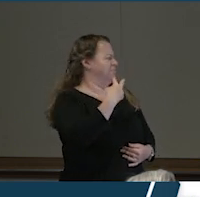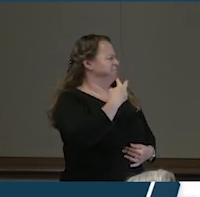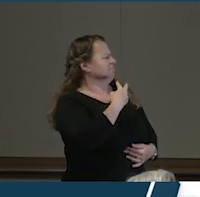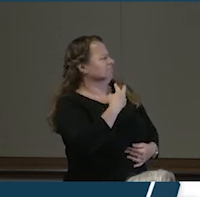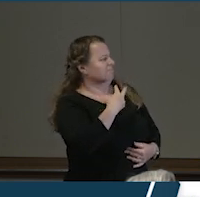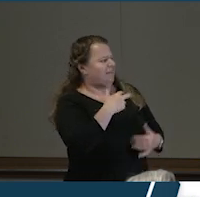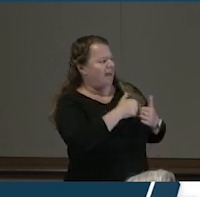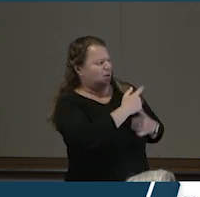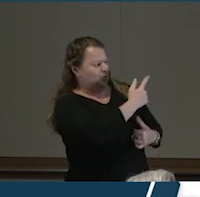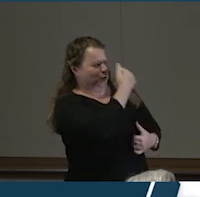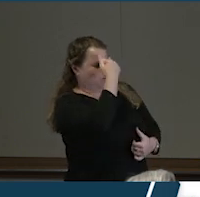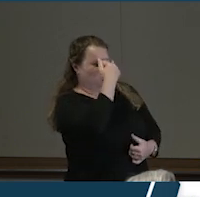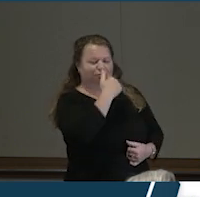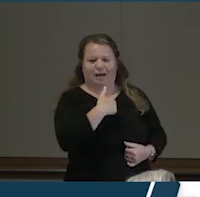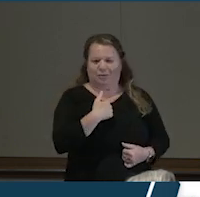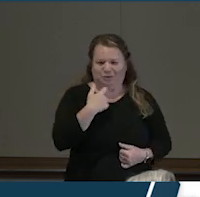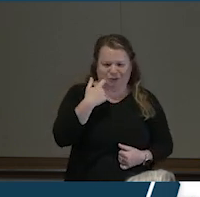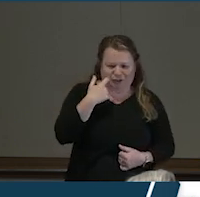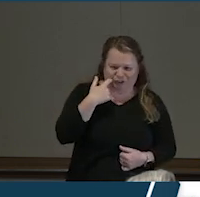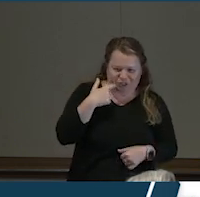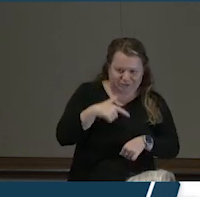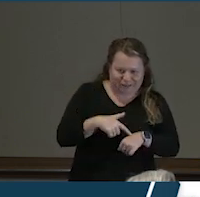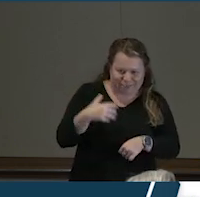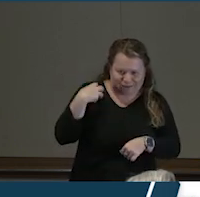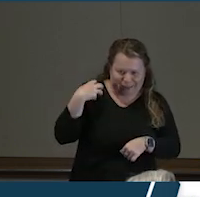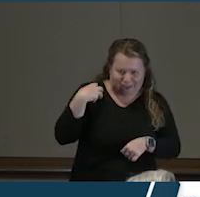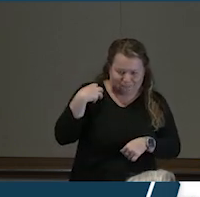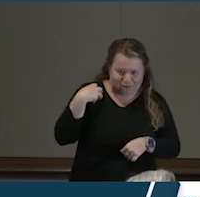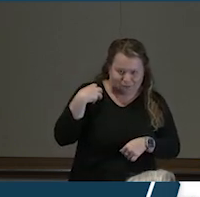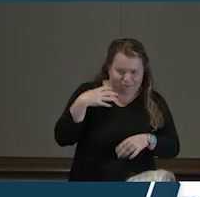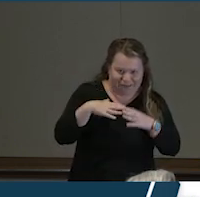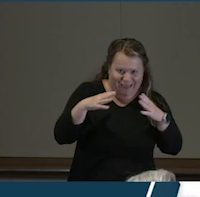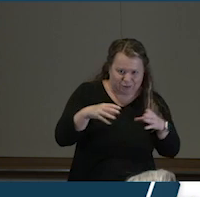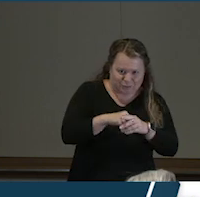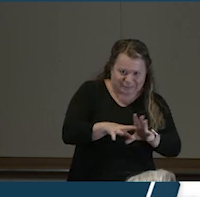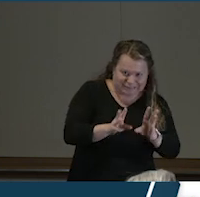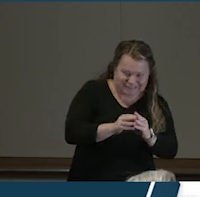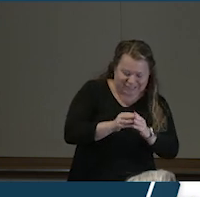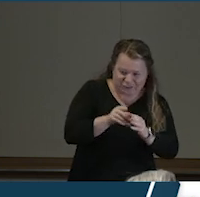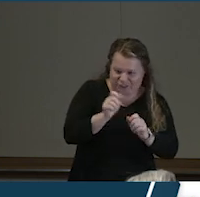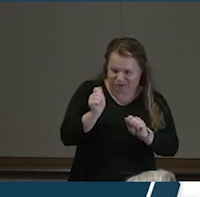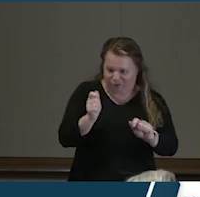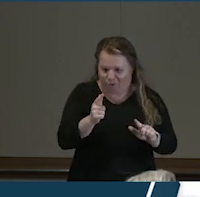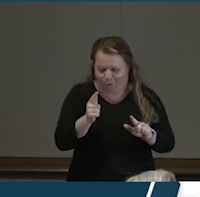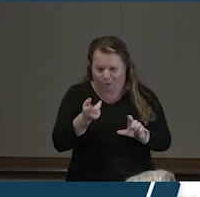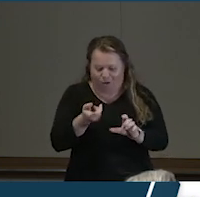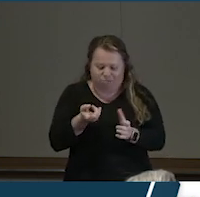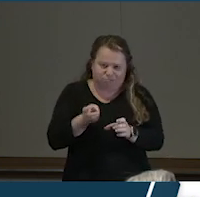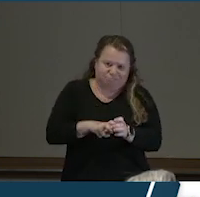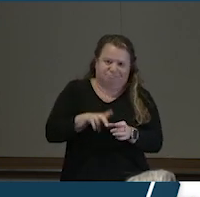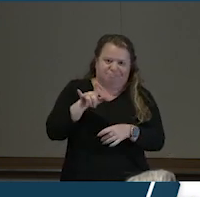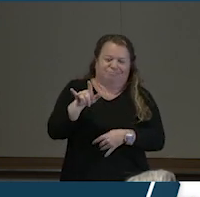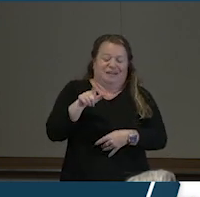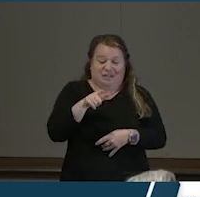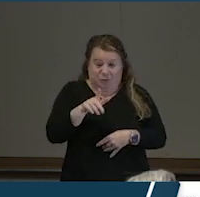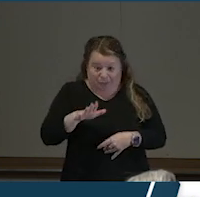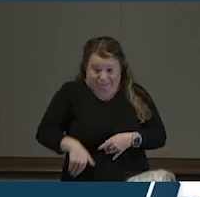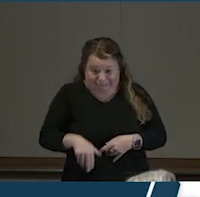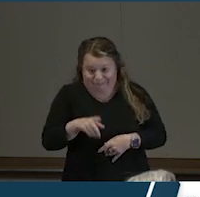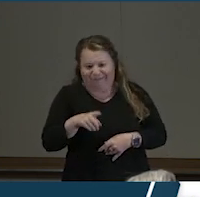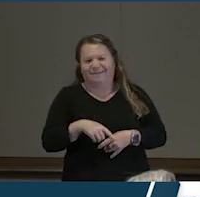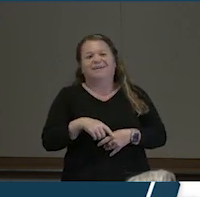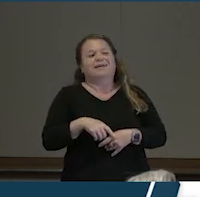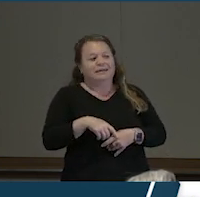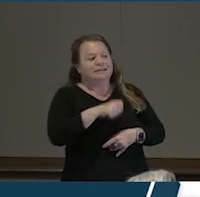And I said, well, because I was just in the Capitol and the House was in session and you're all jumping on a plane, so I figured you were running late. And he's like, yeah. And he's like,